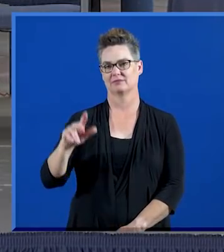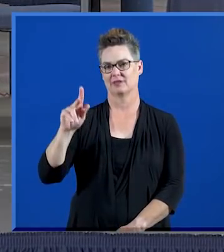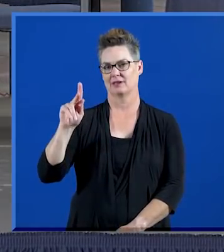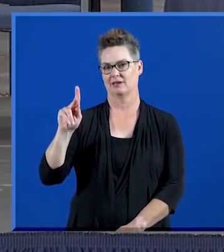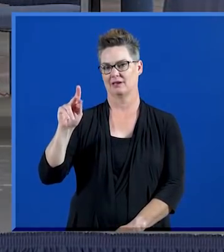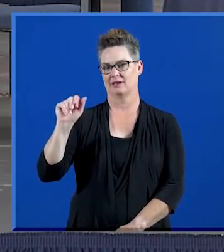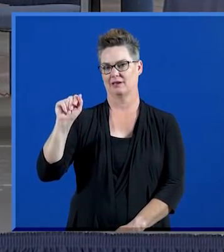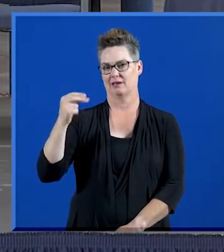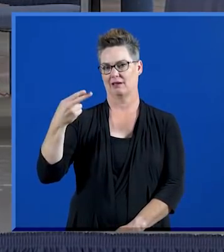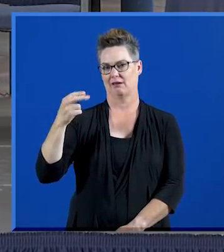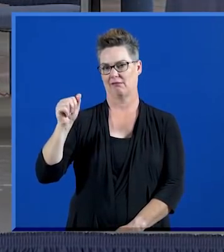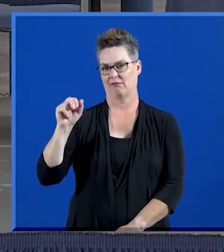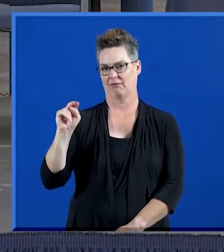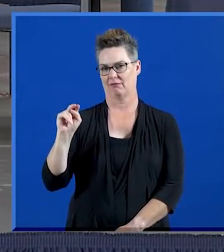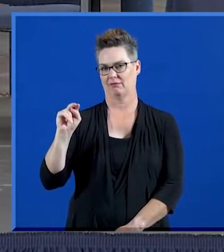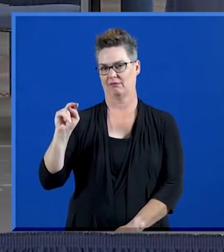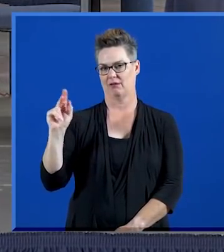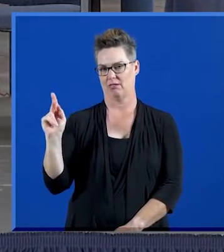Kehan Kalali.